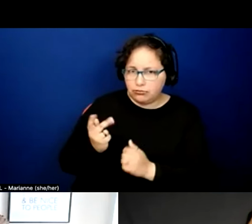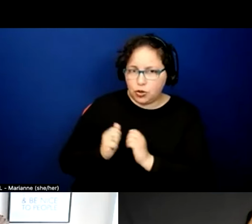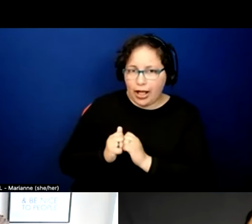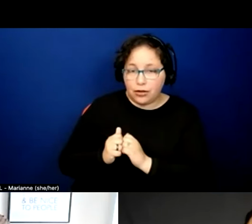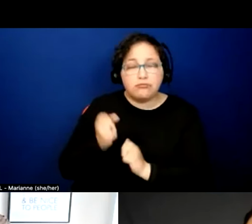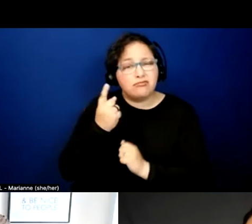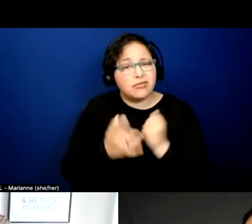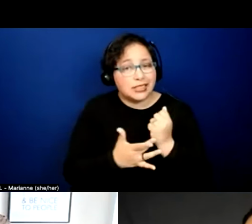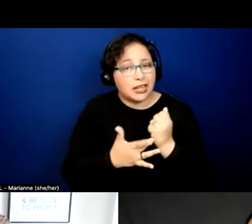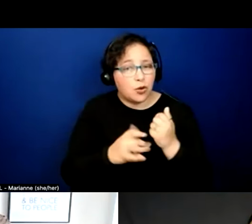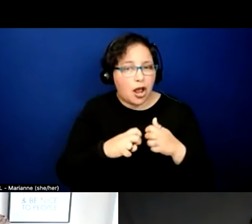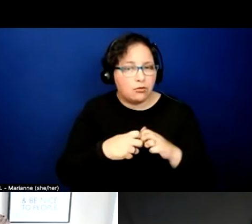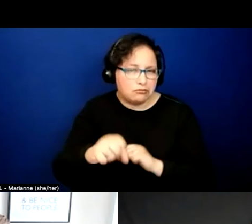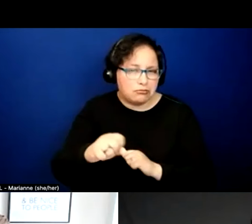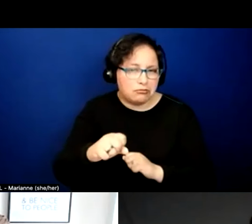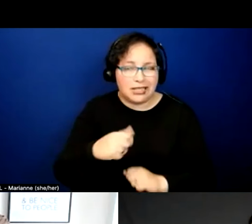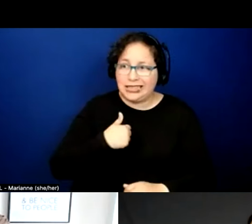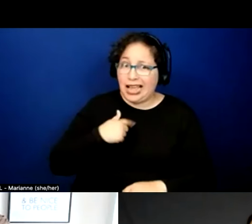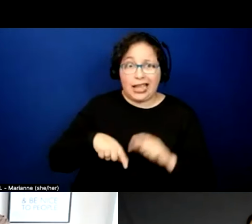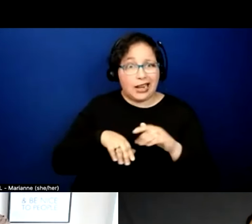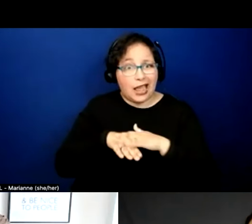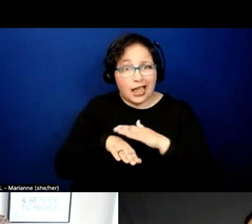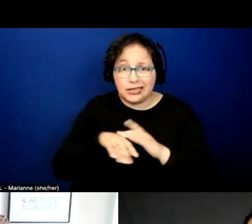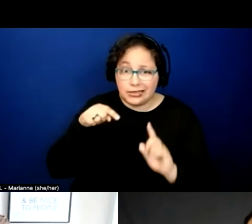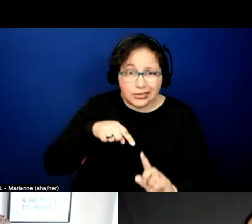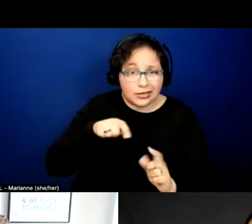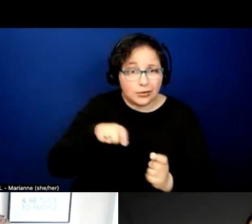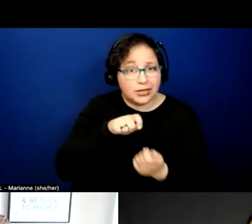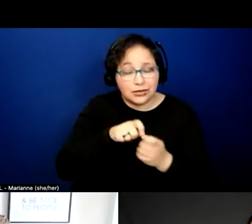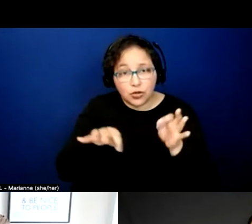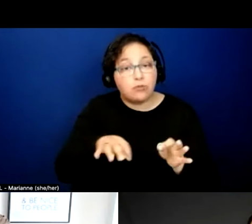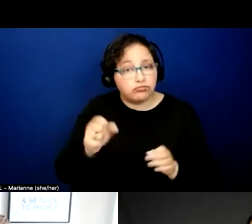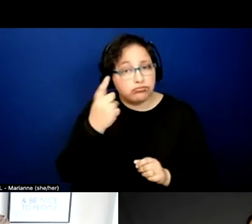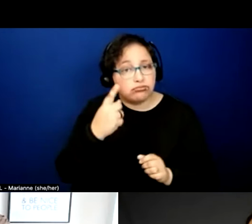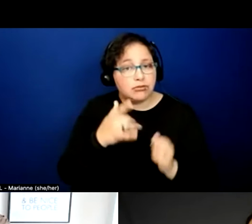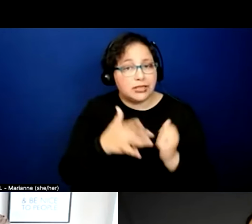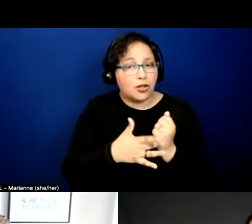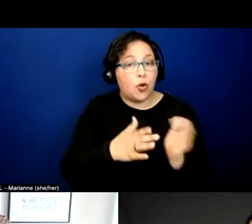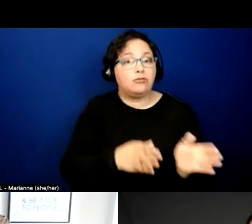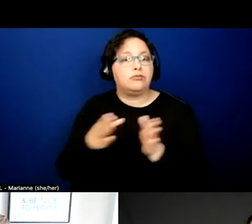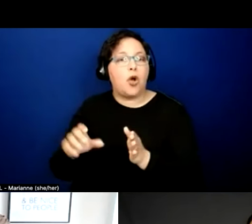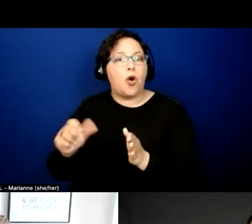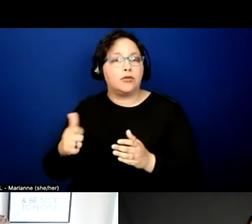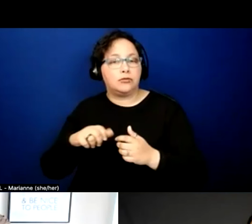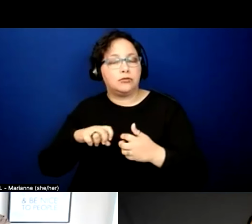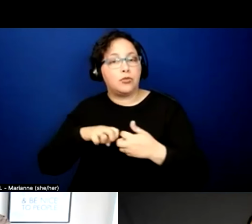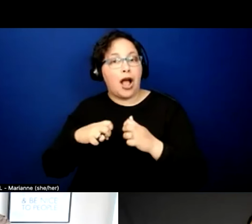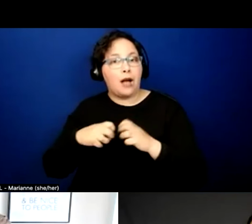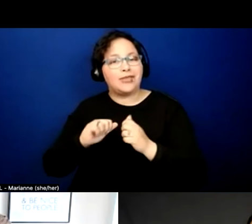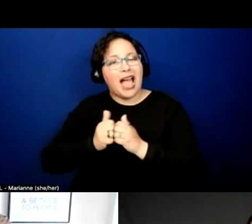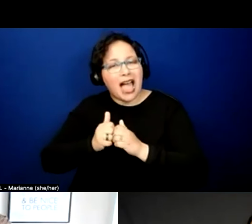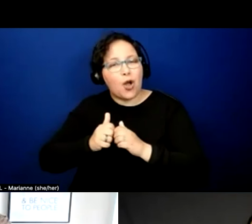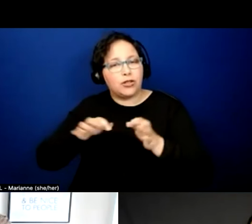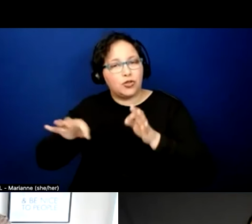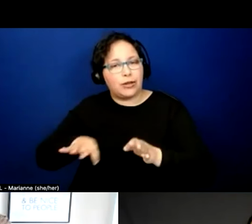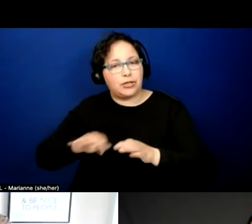technical problems of like, I'm not being able to access certain description, but also the problems in the way the descriptions are made, right?